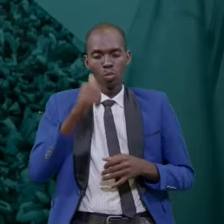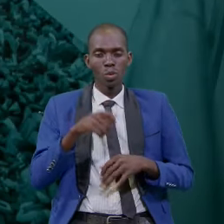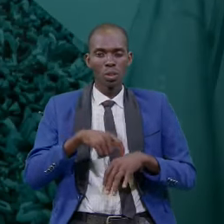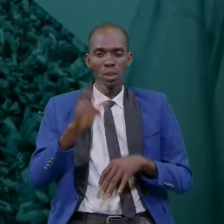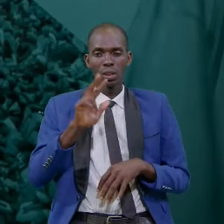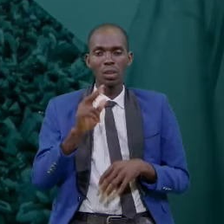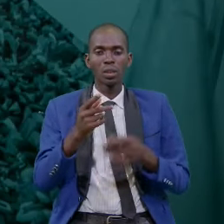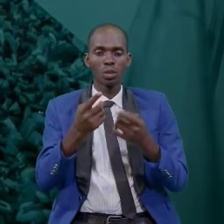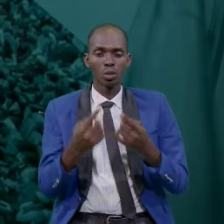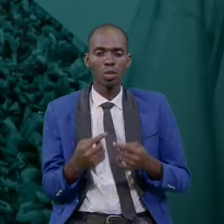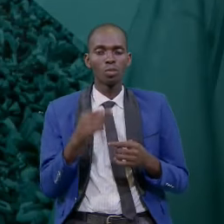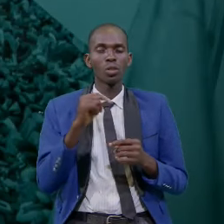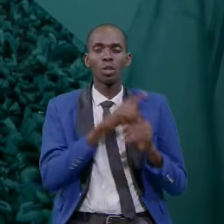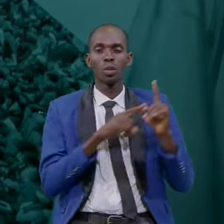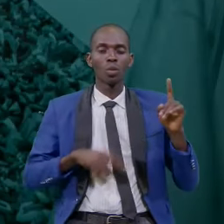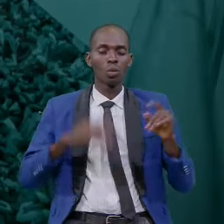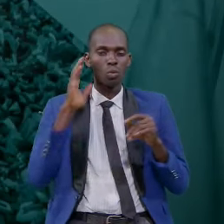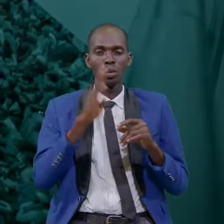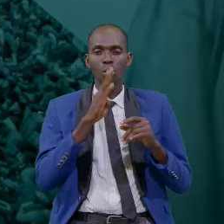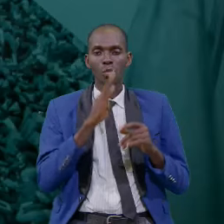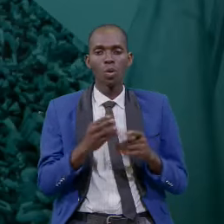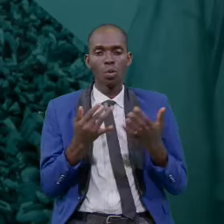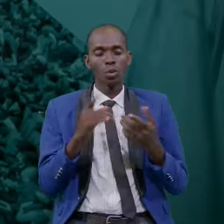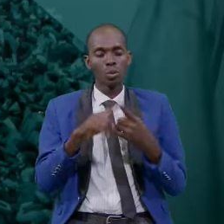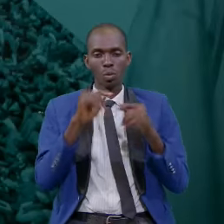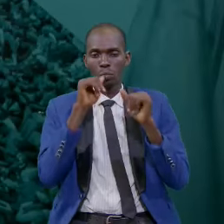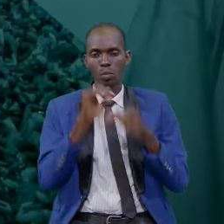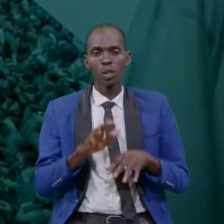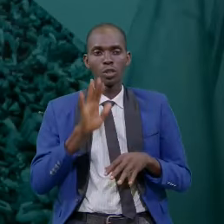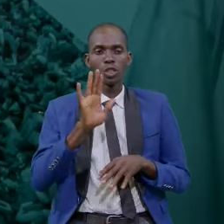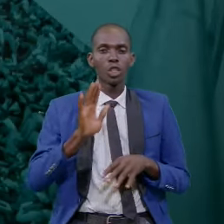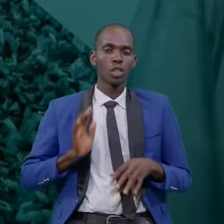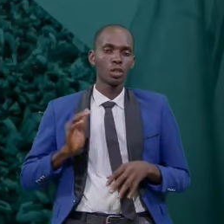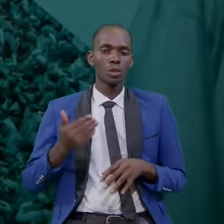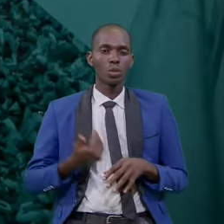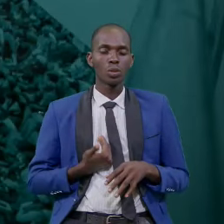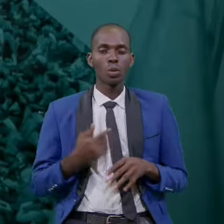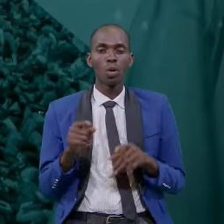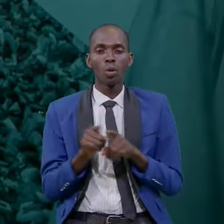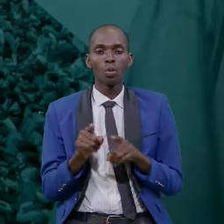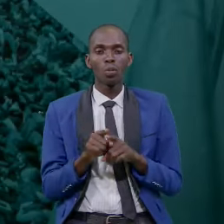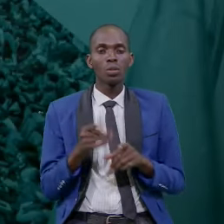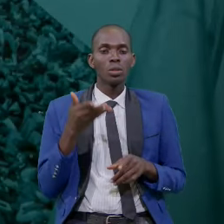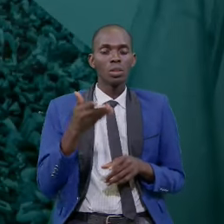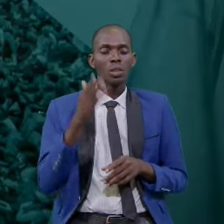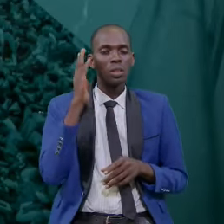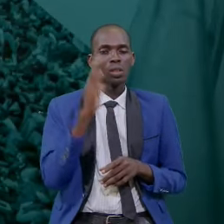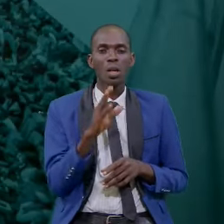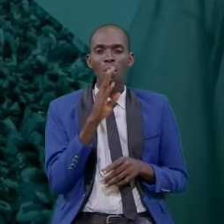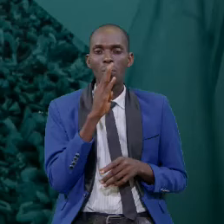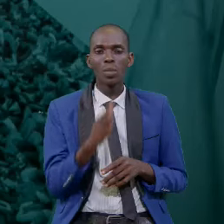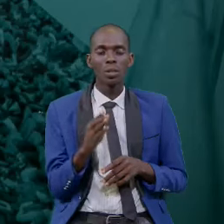bless your soul. Then, there will be a special online banquet for all